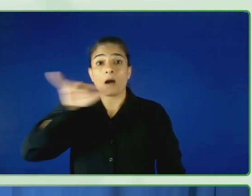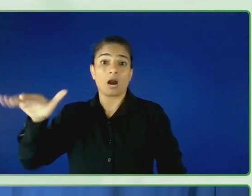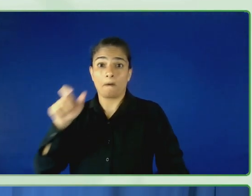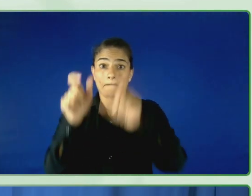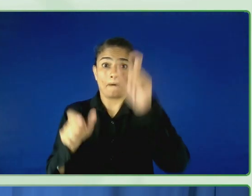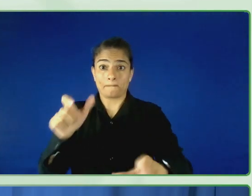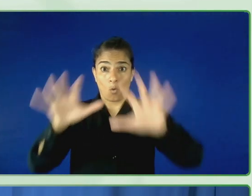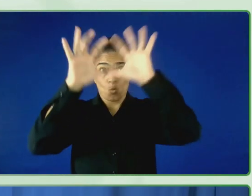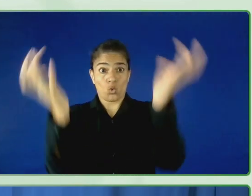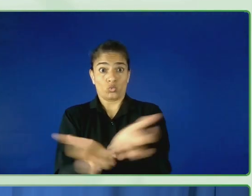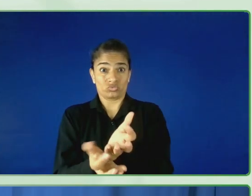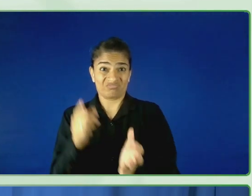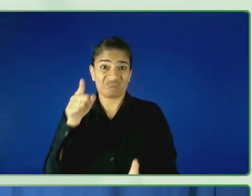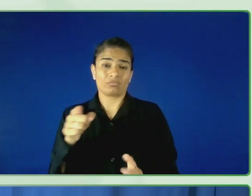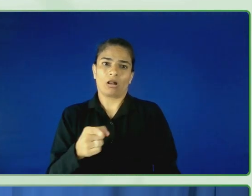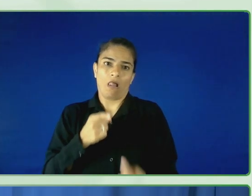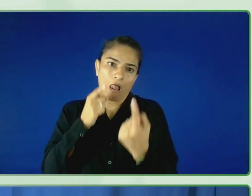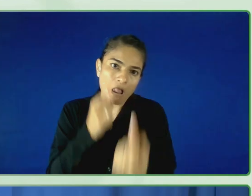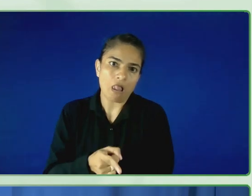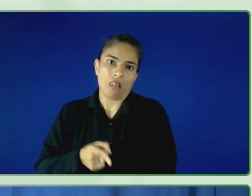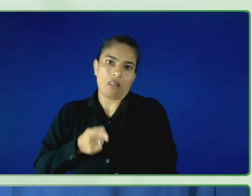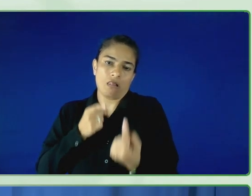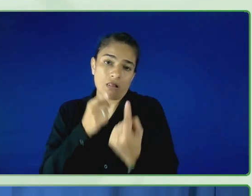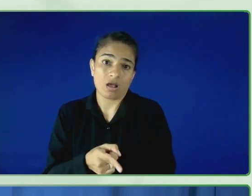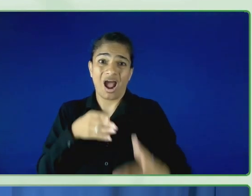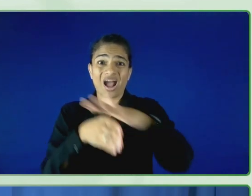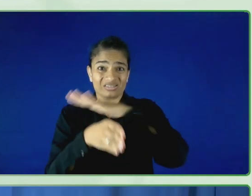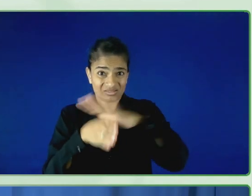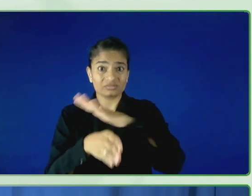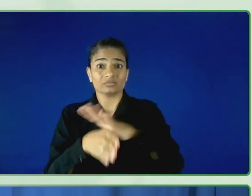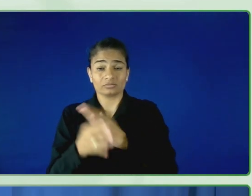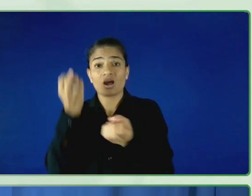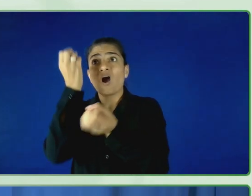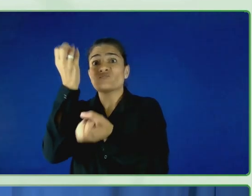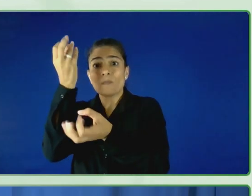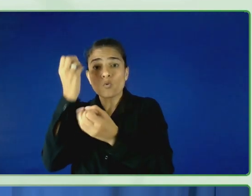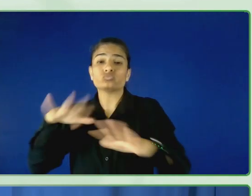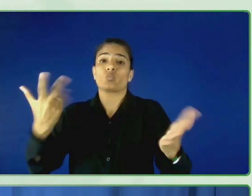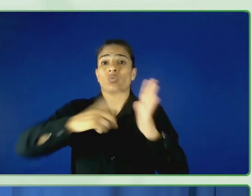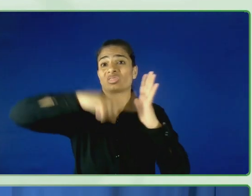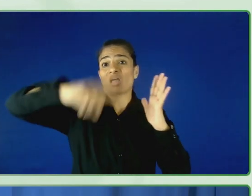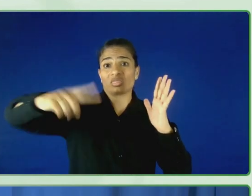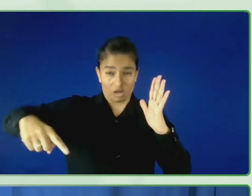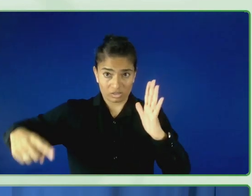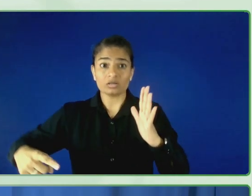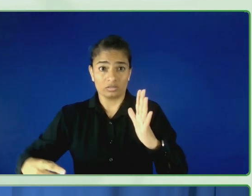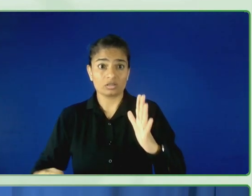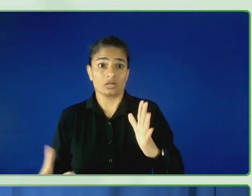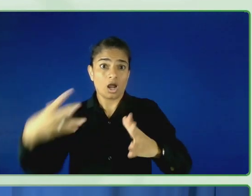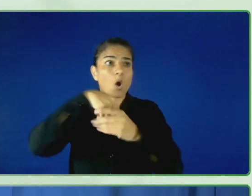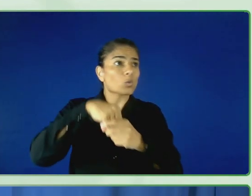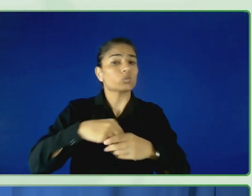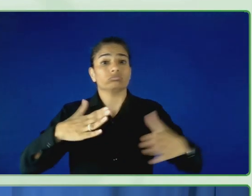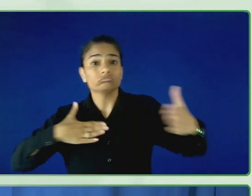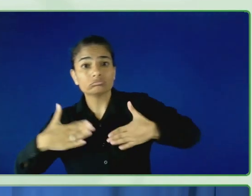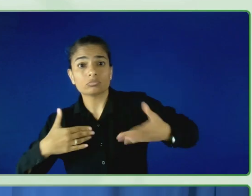struggling with access to information and data, including administration, including healthcare,